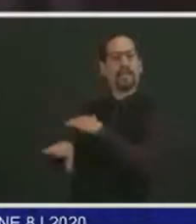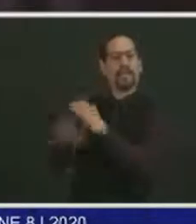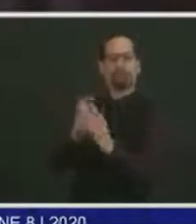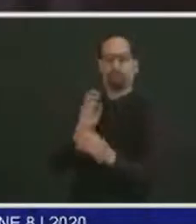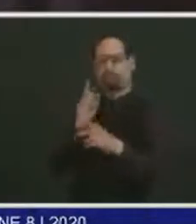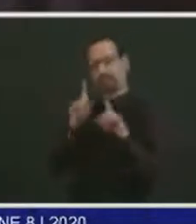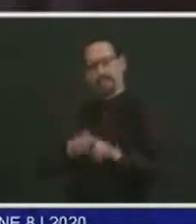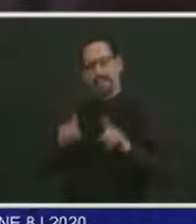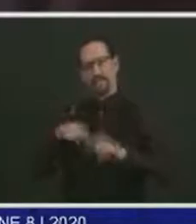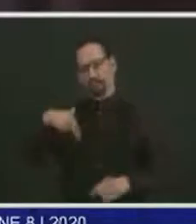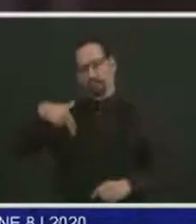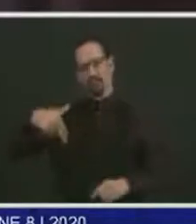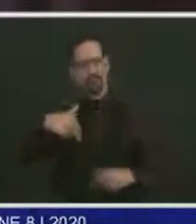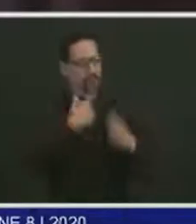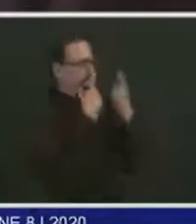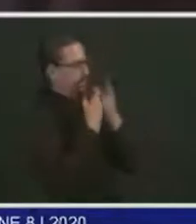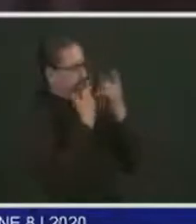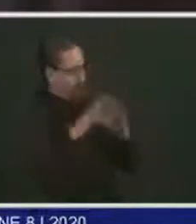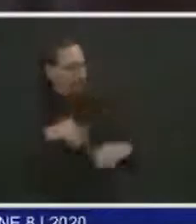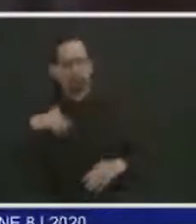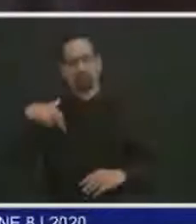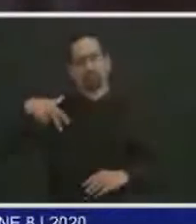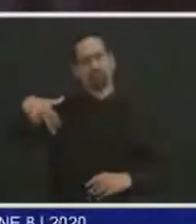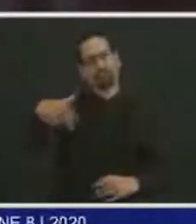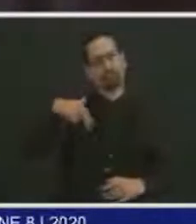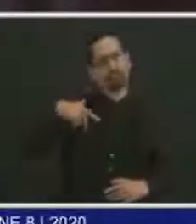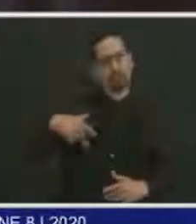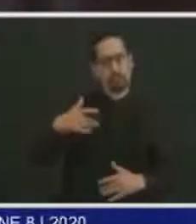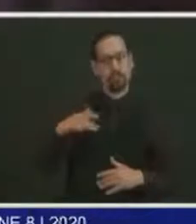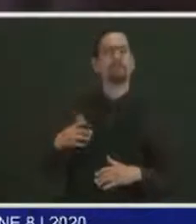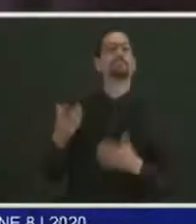and to make sure everybody could have access to that testing.